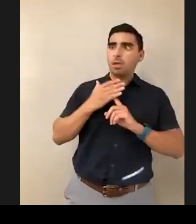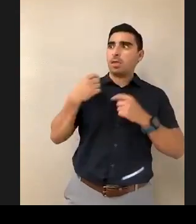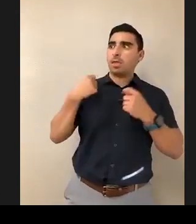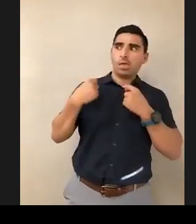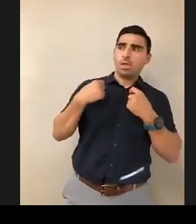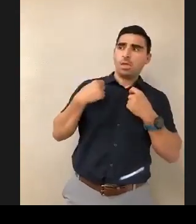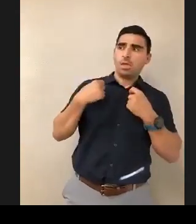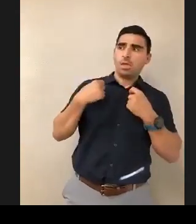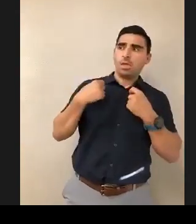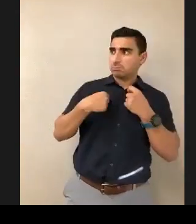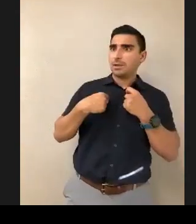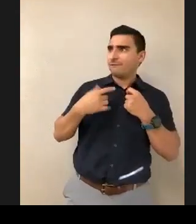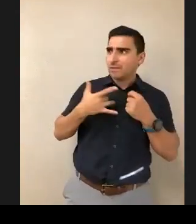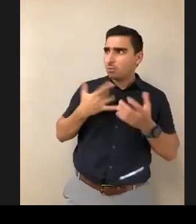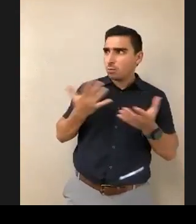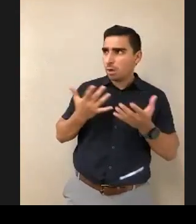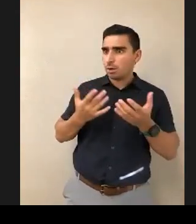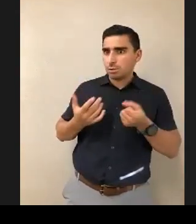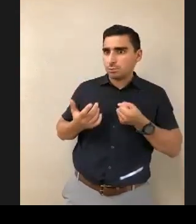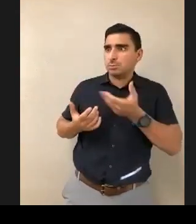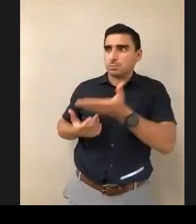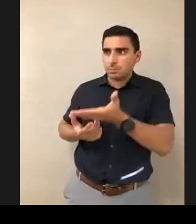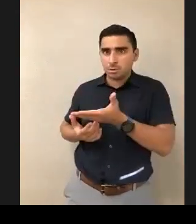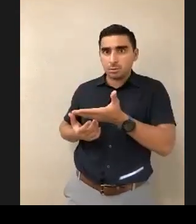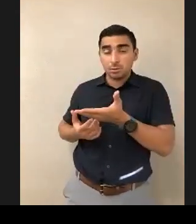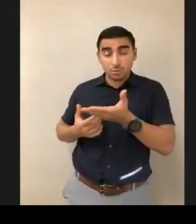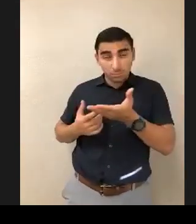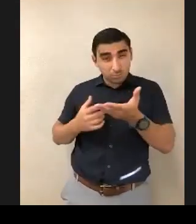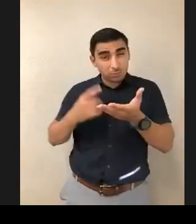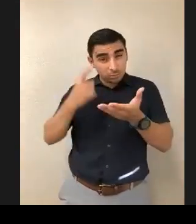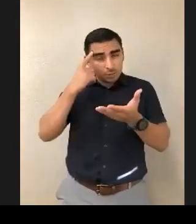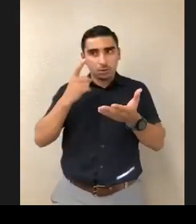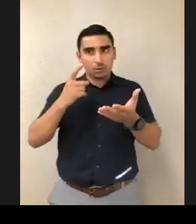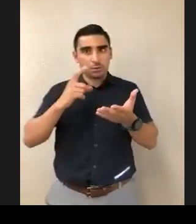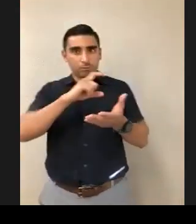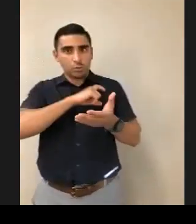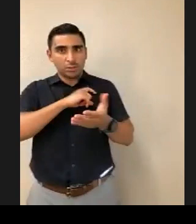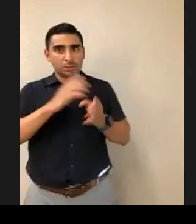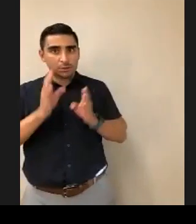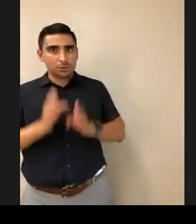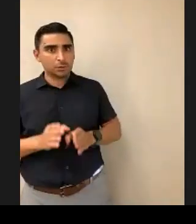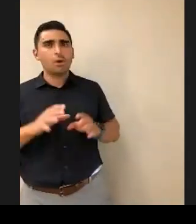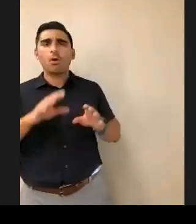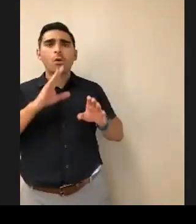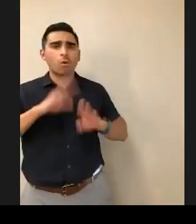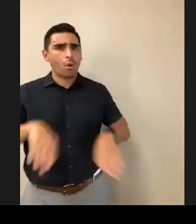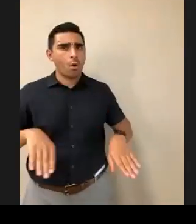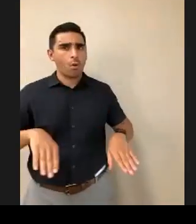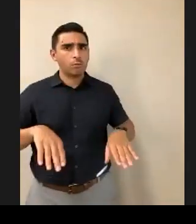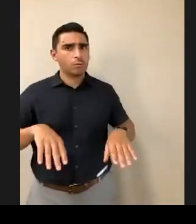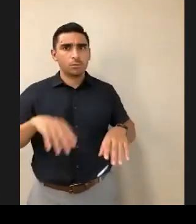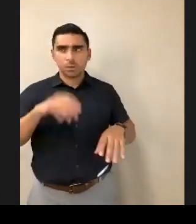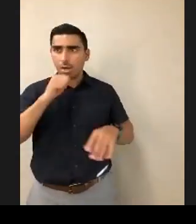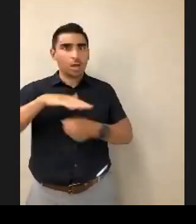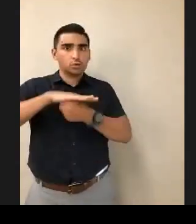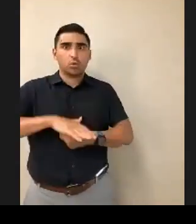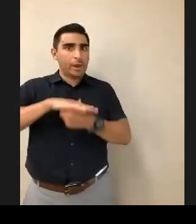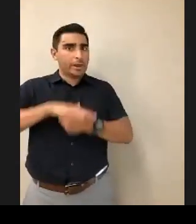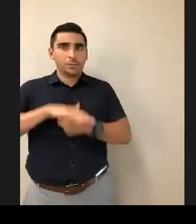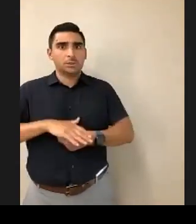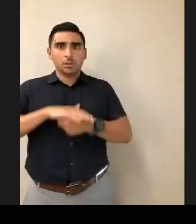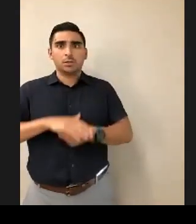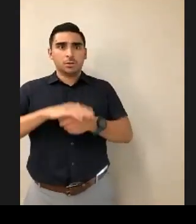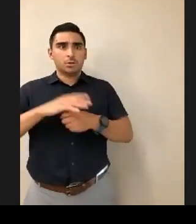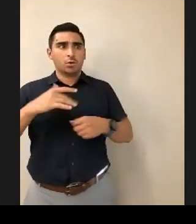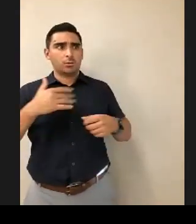imagine, you know, how powerful it would be for a police officer, you know, in a calm moment where they're not under stress, there's no safety